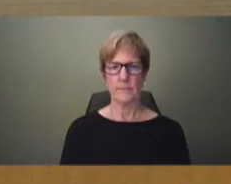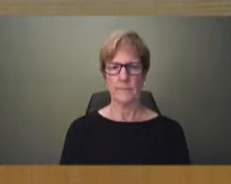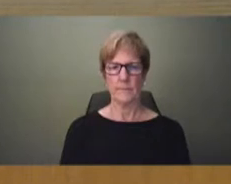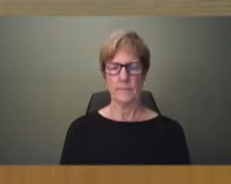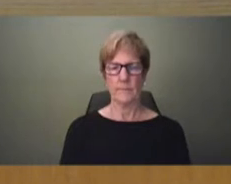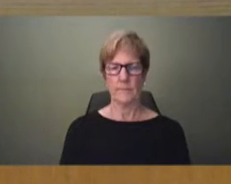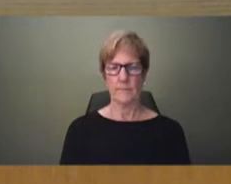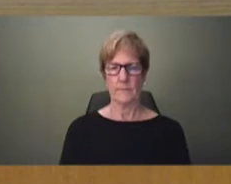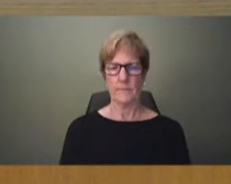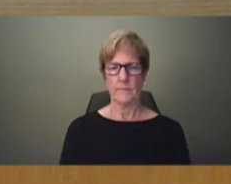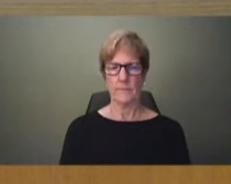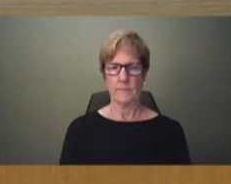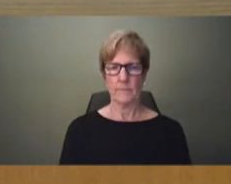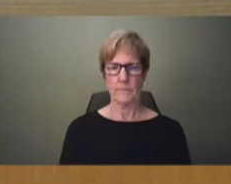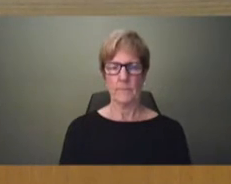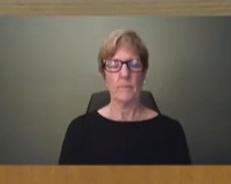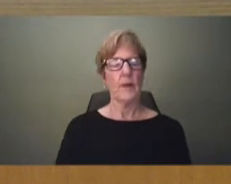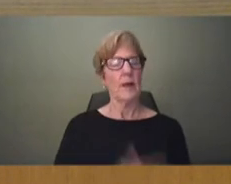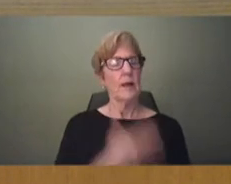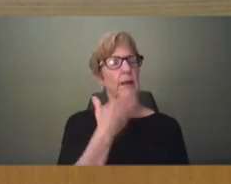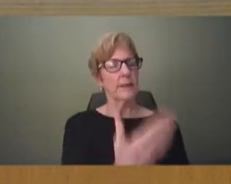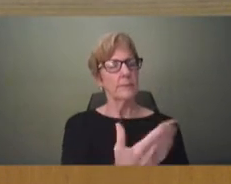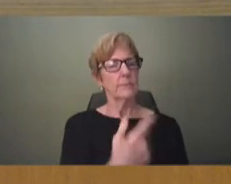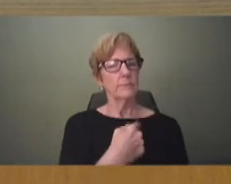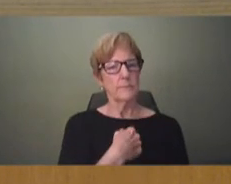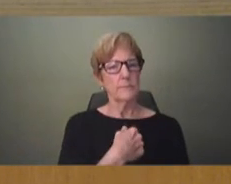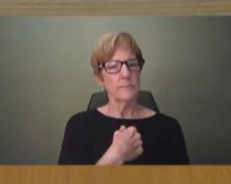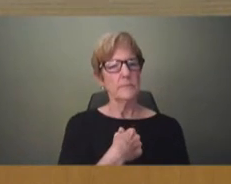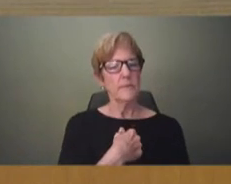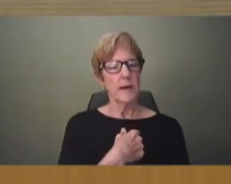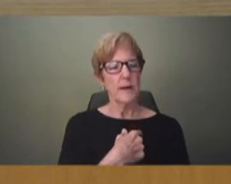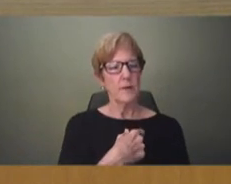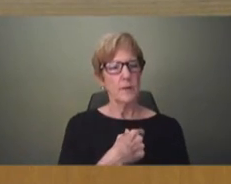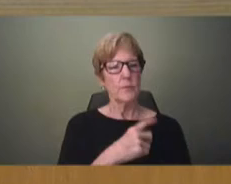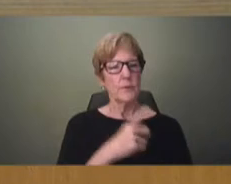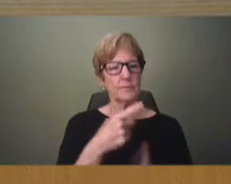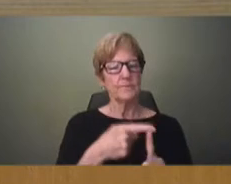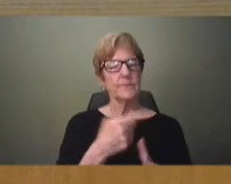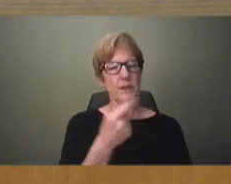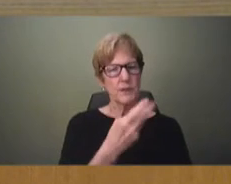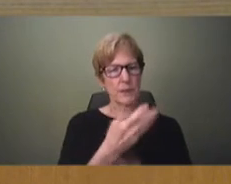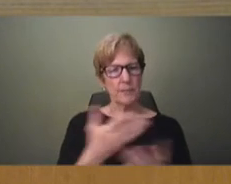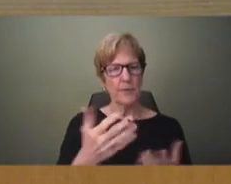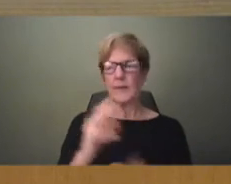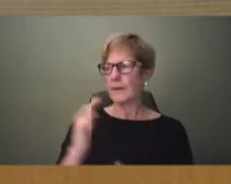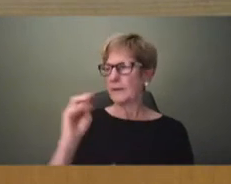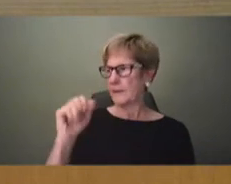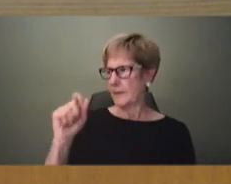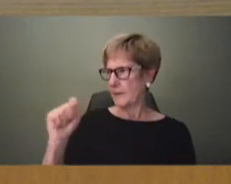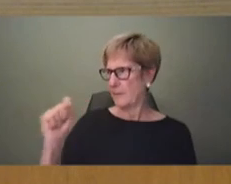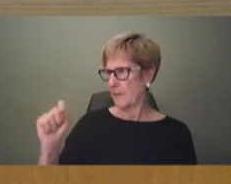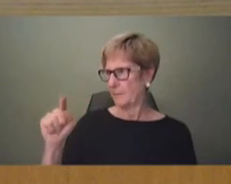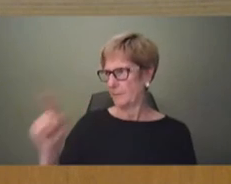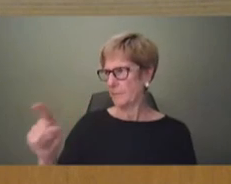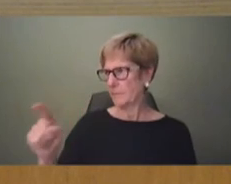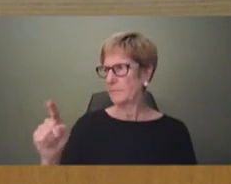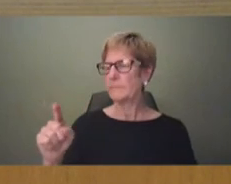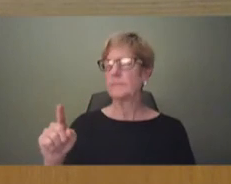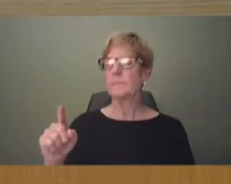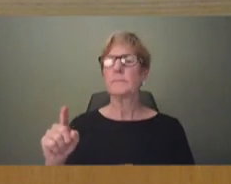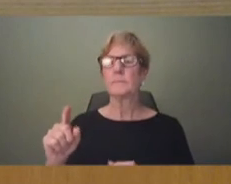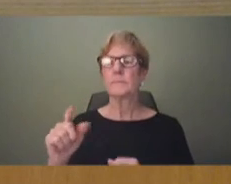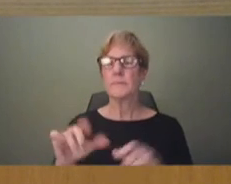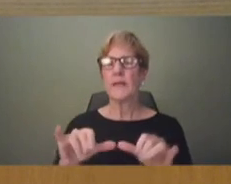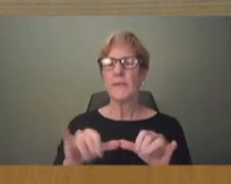rebuttal thank you I I will speak to a couple things that Matt can address the engineering